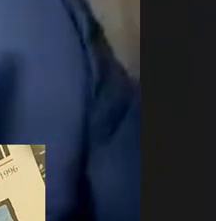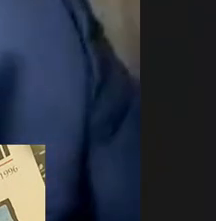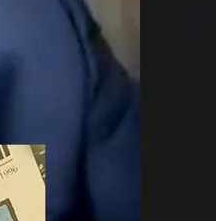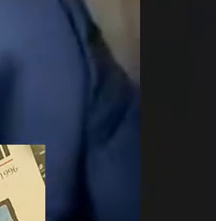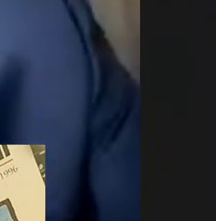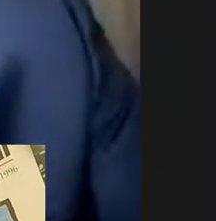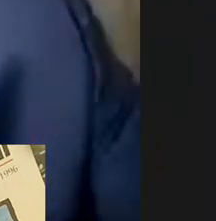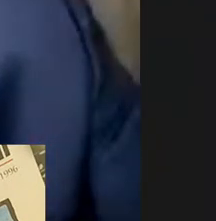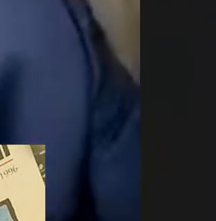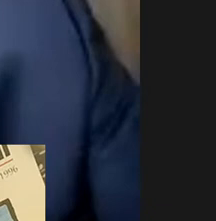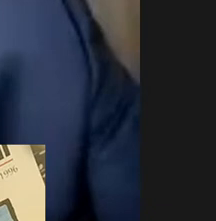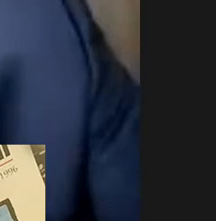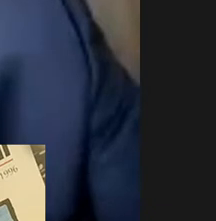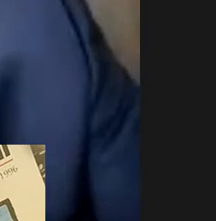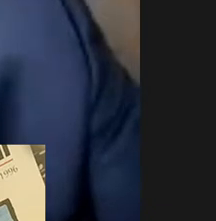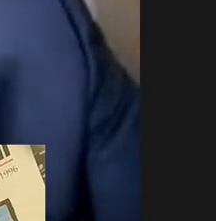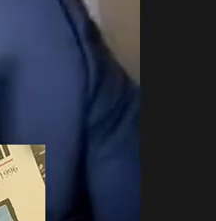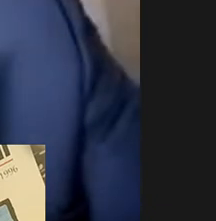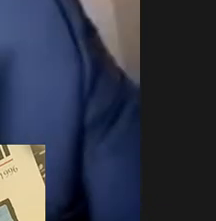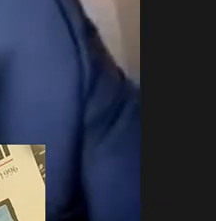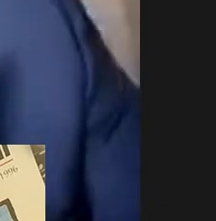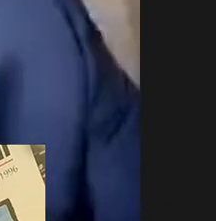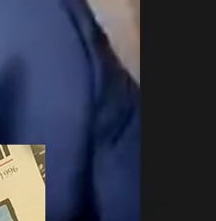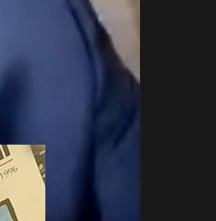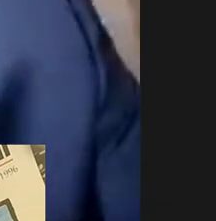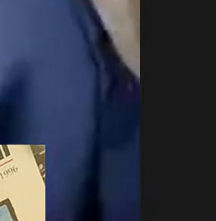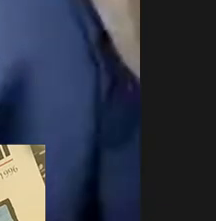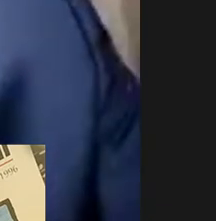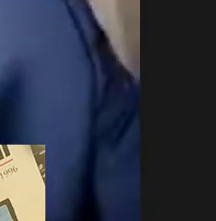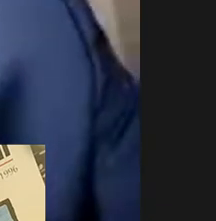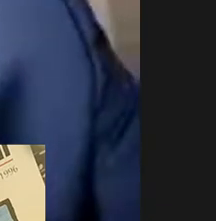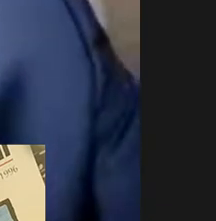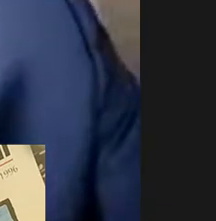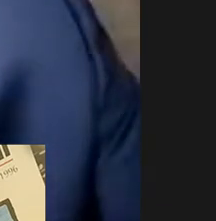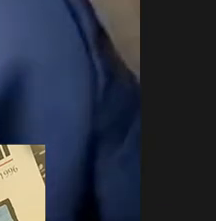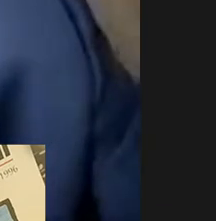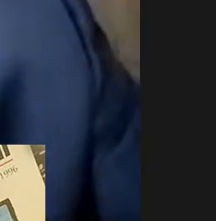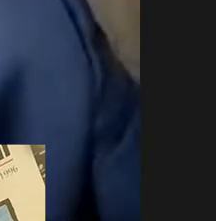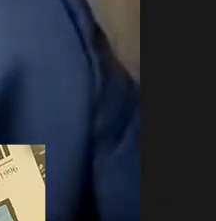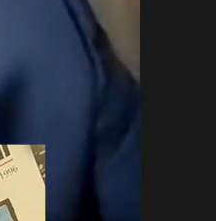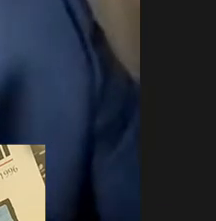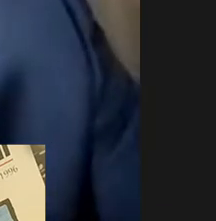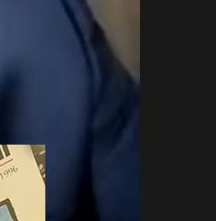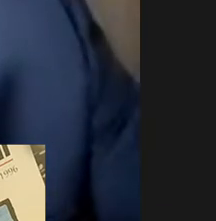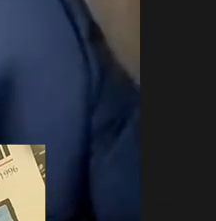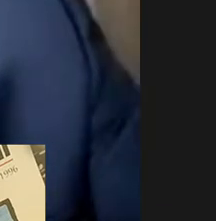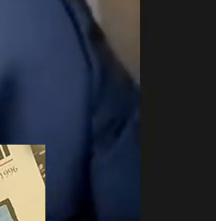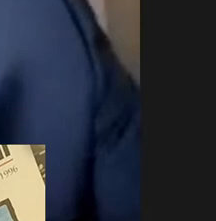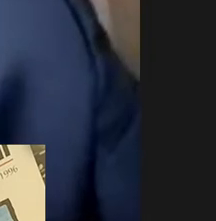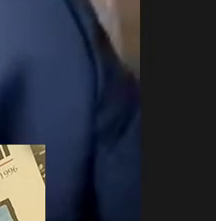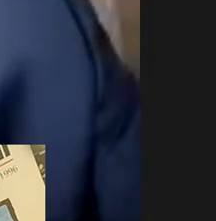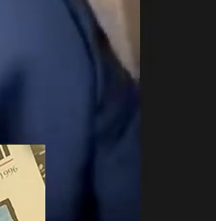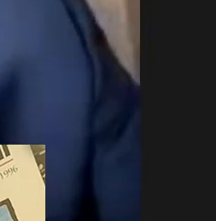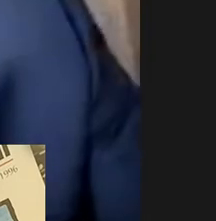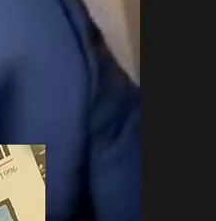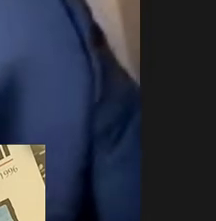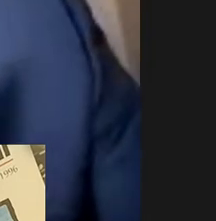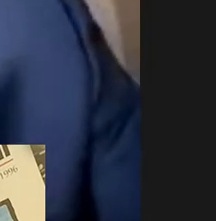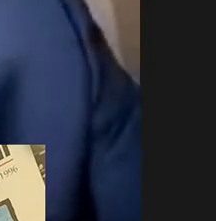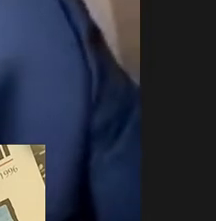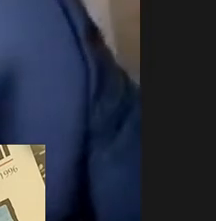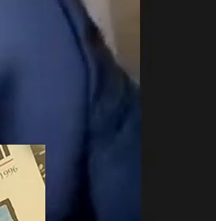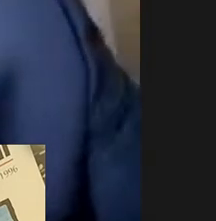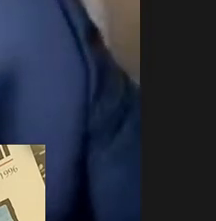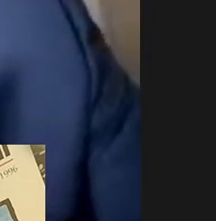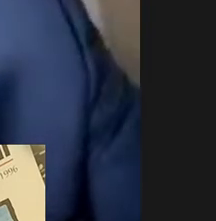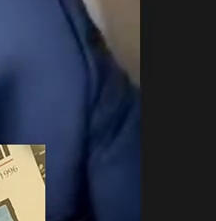hope that we might avoid to be clearly State indeed this matter we're debating today is urgent and of national importance South